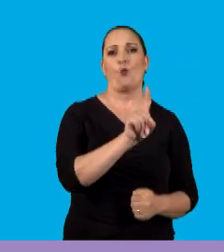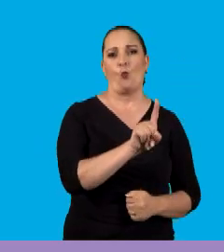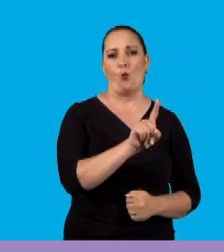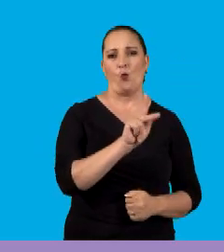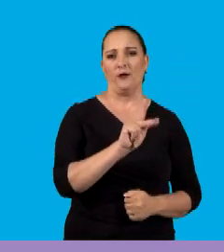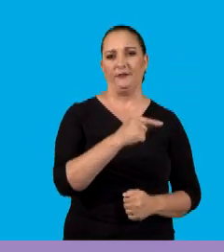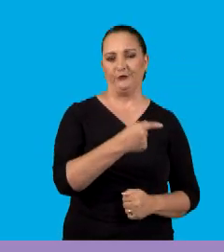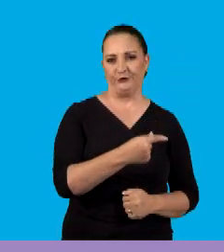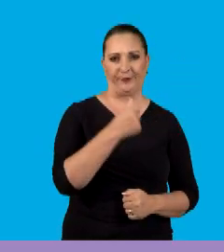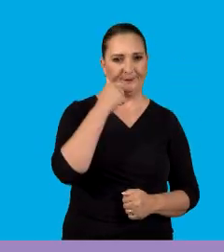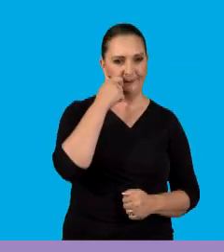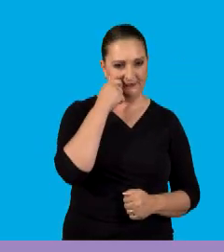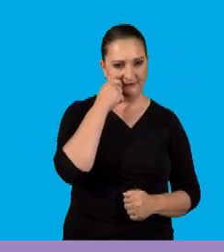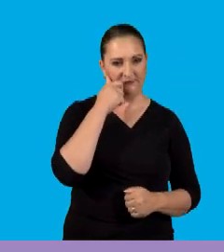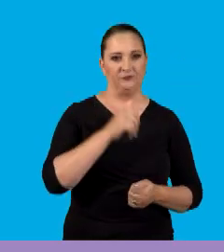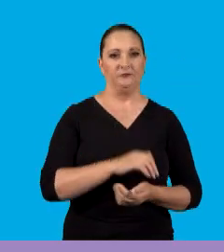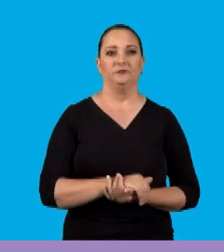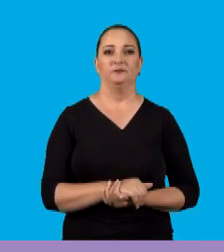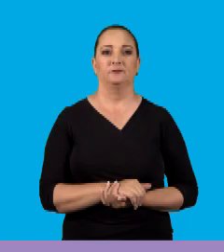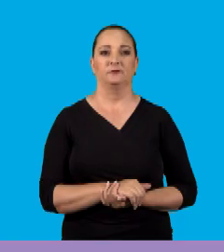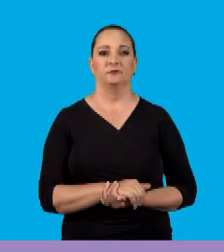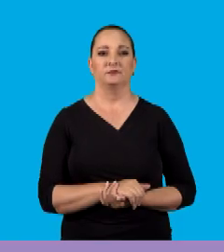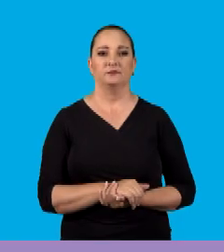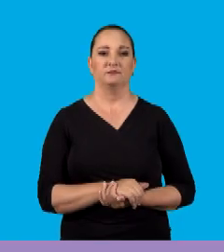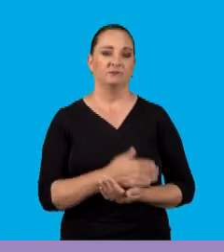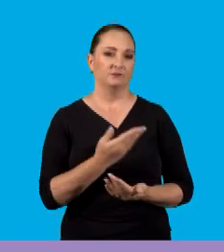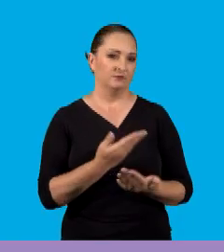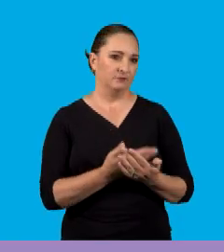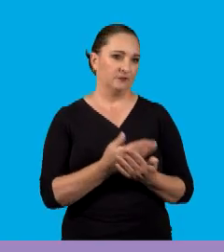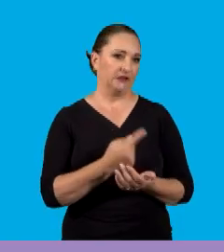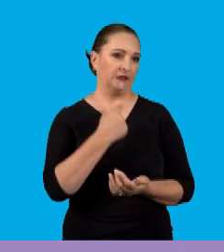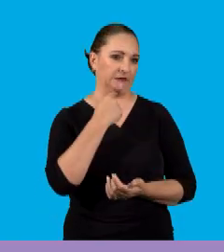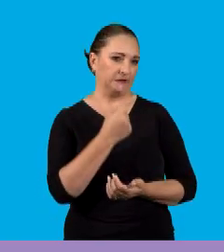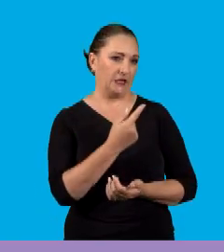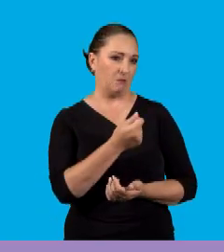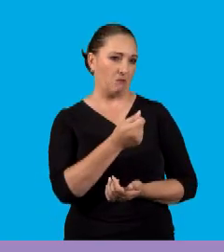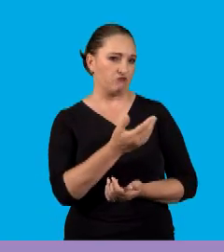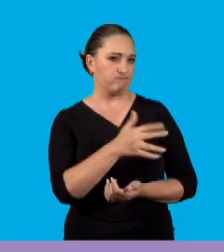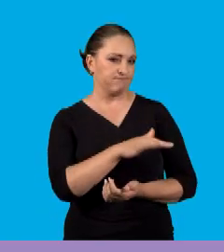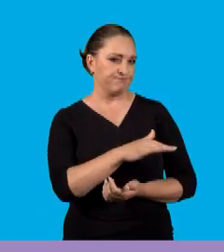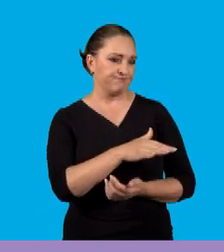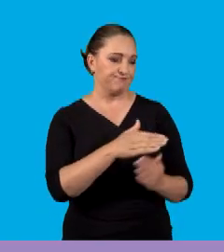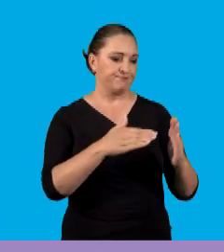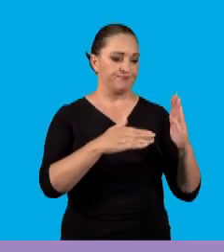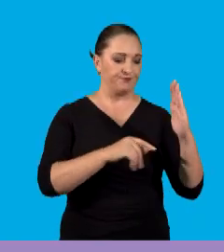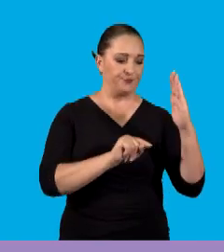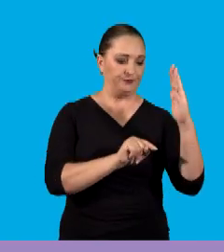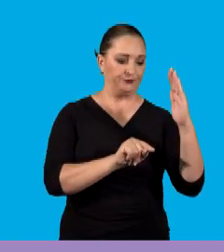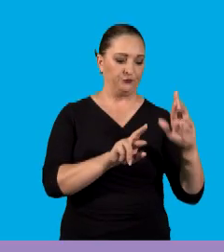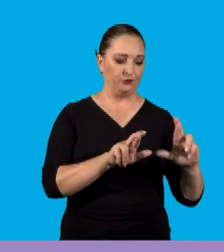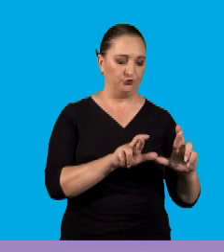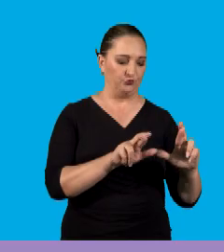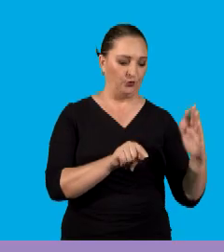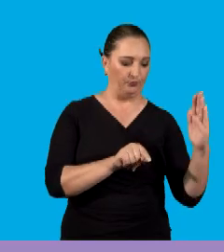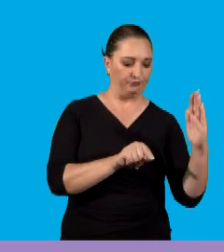1 kg of meat, and we can now estimate that price. It being there, we can